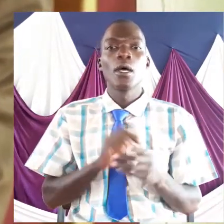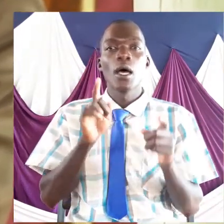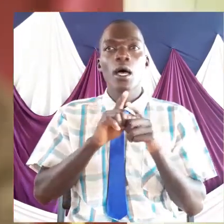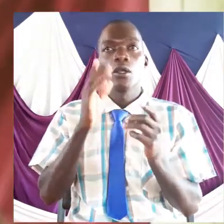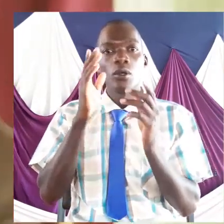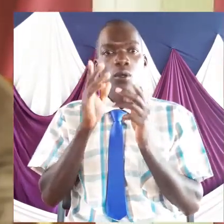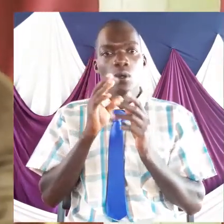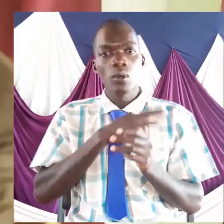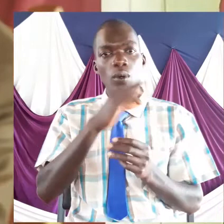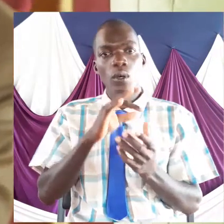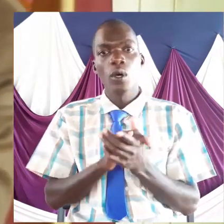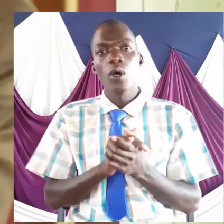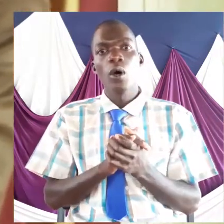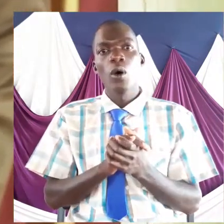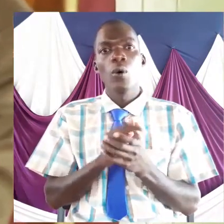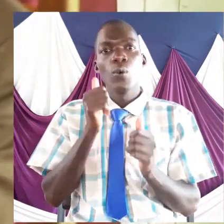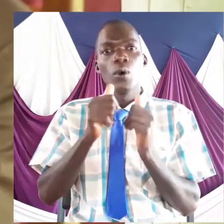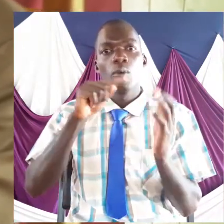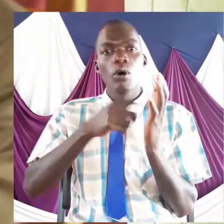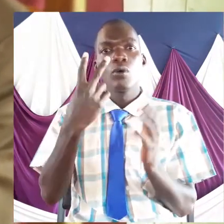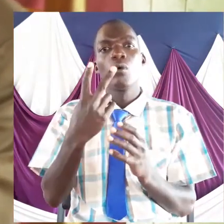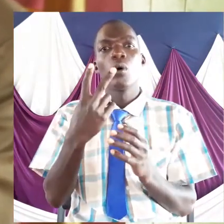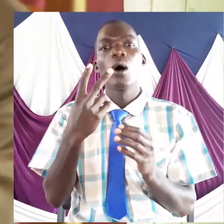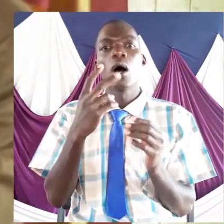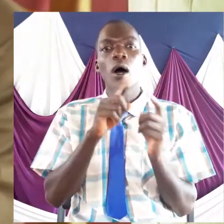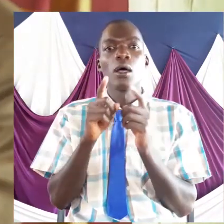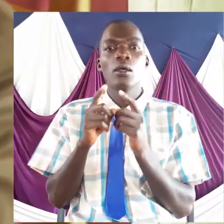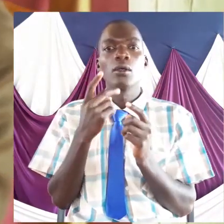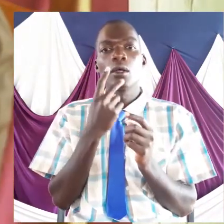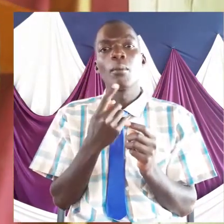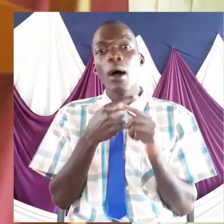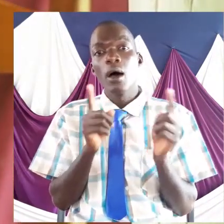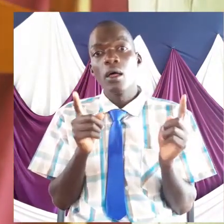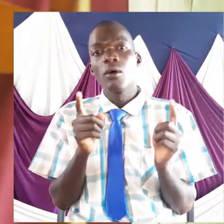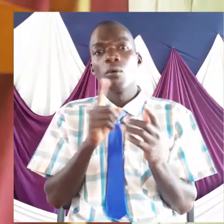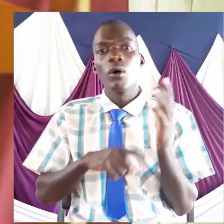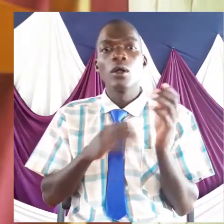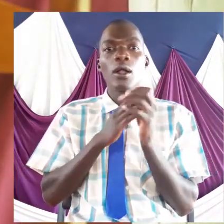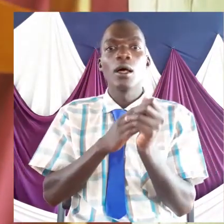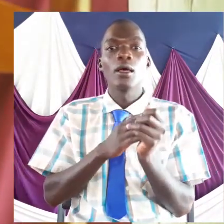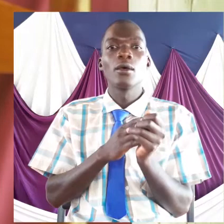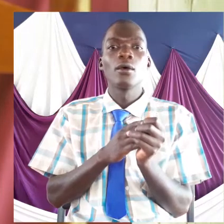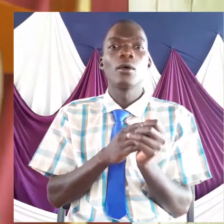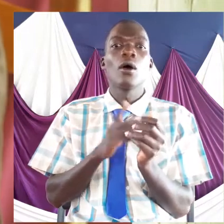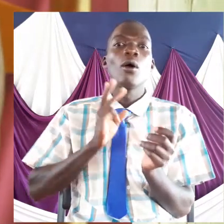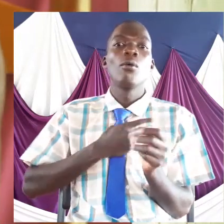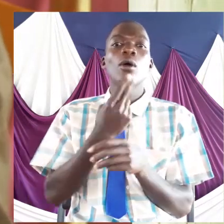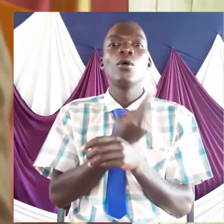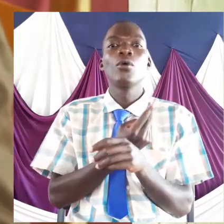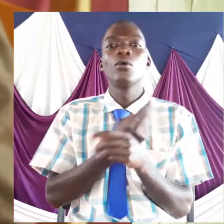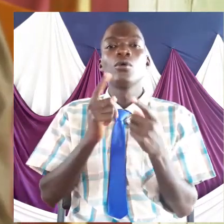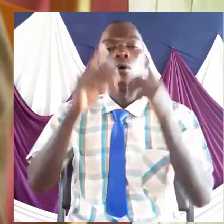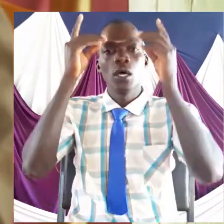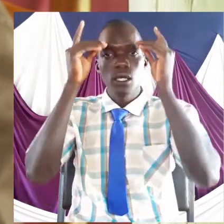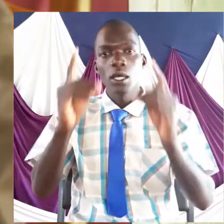sanctuary, which pointed to the sanctuary above. But what guidelines do we use, sister, to